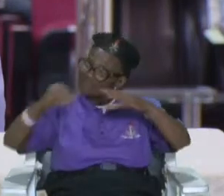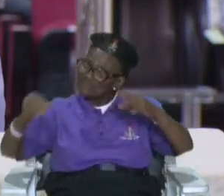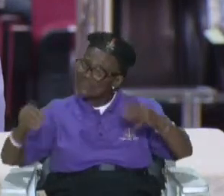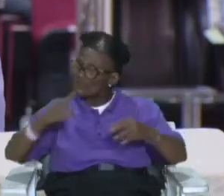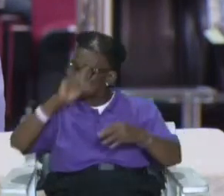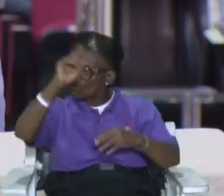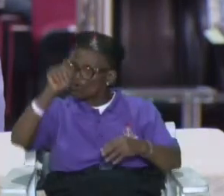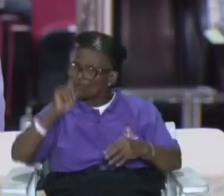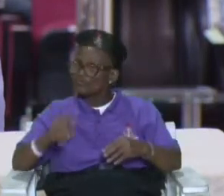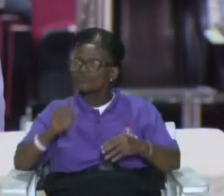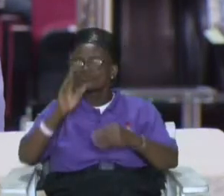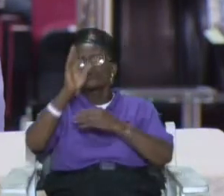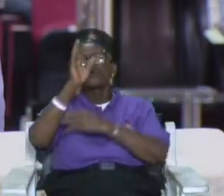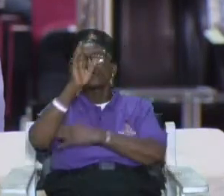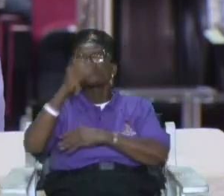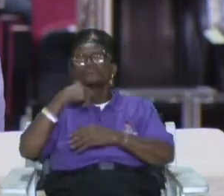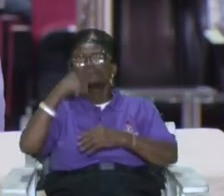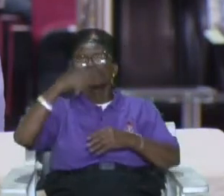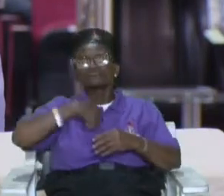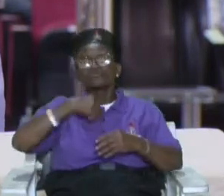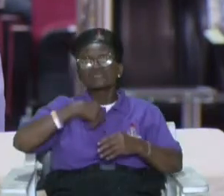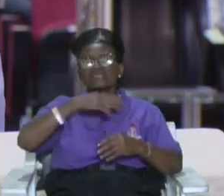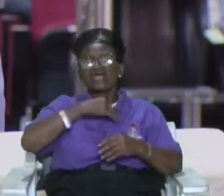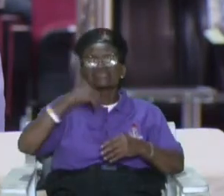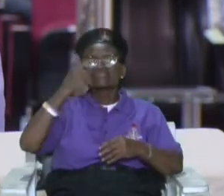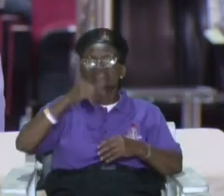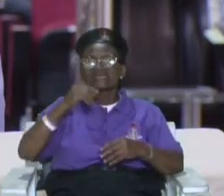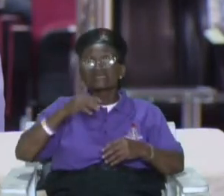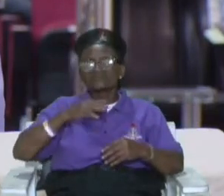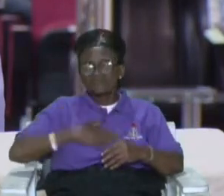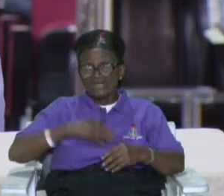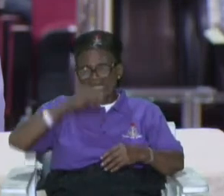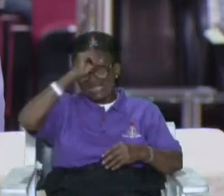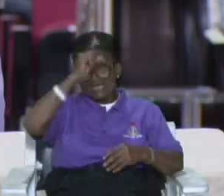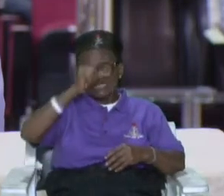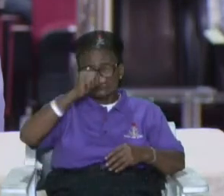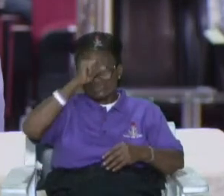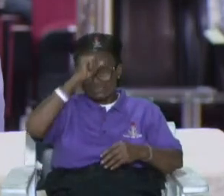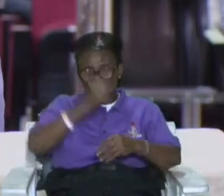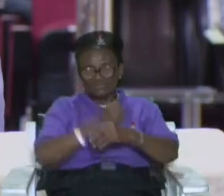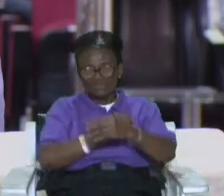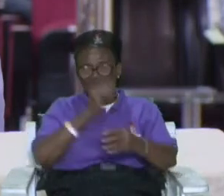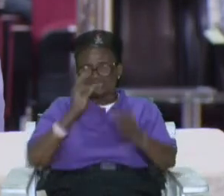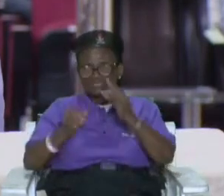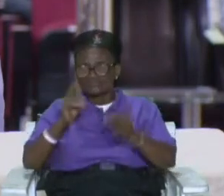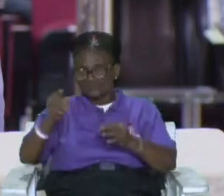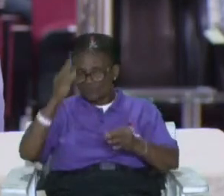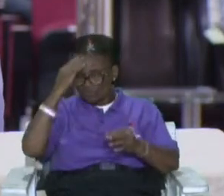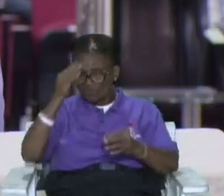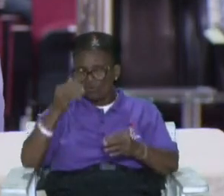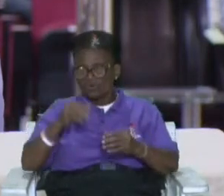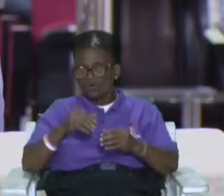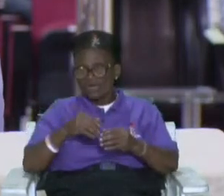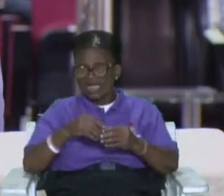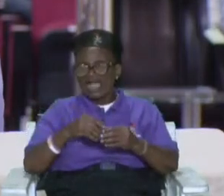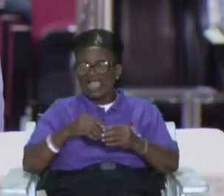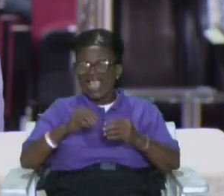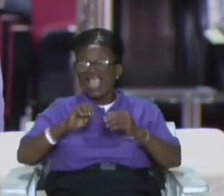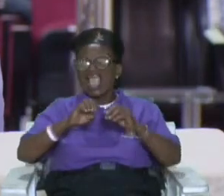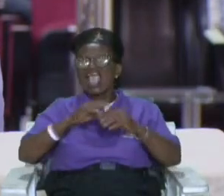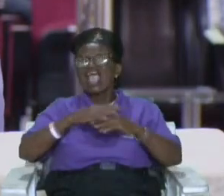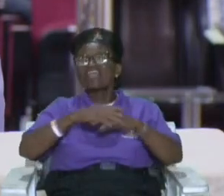God spoke to me and said, my son, if you know that an envelope is that cheap, go and buy yours.